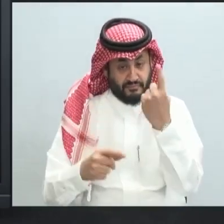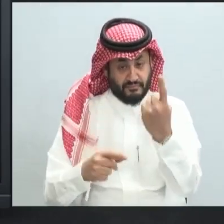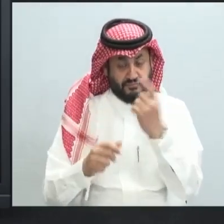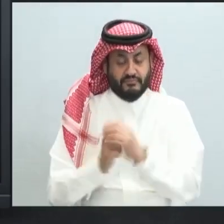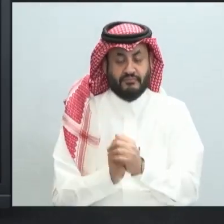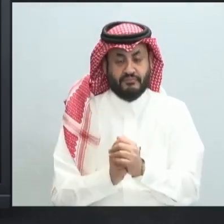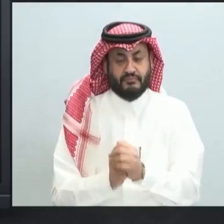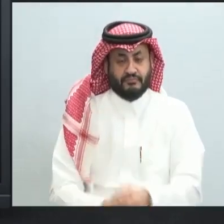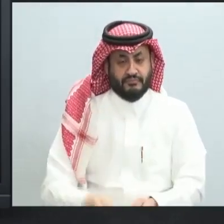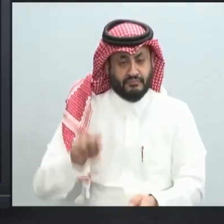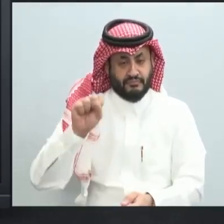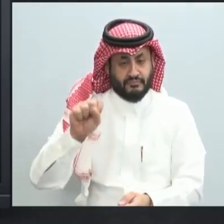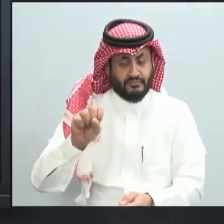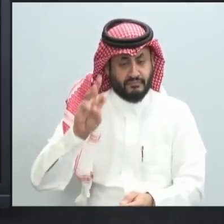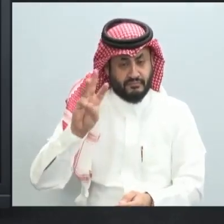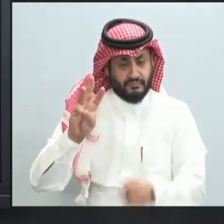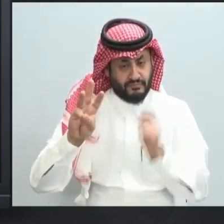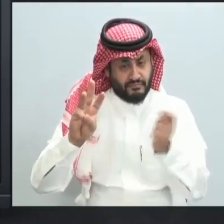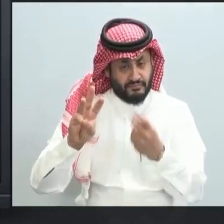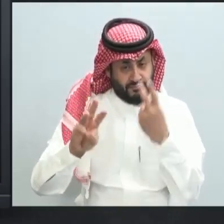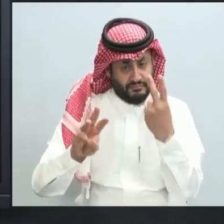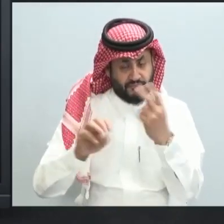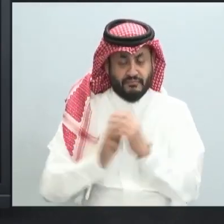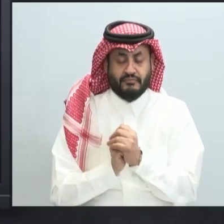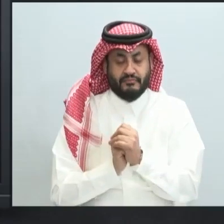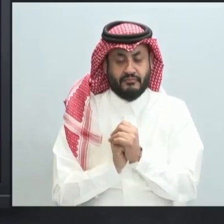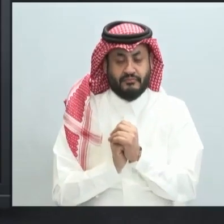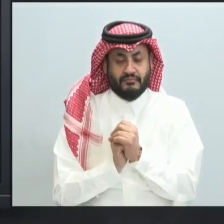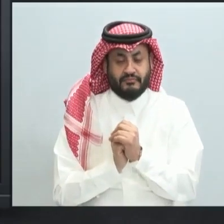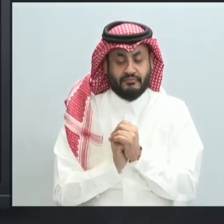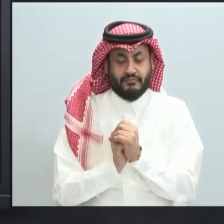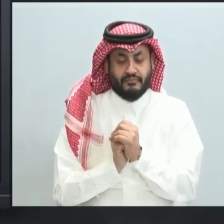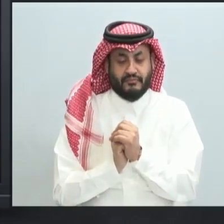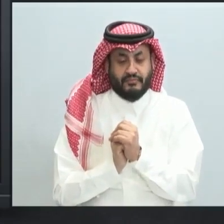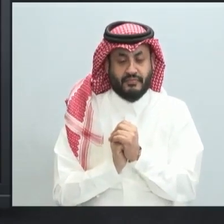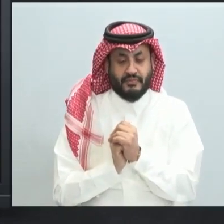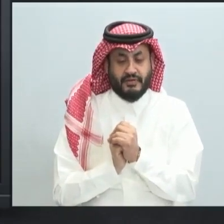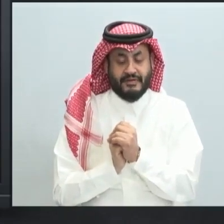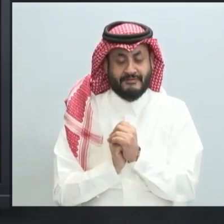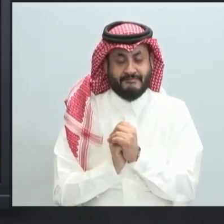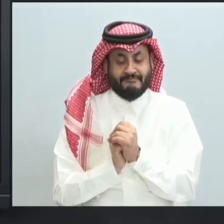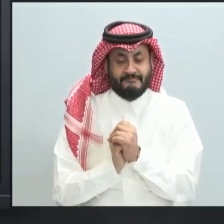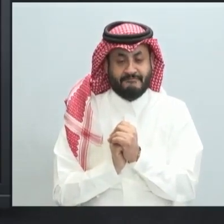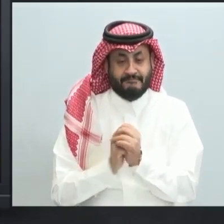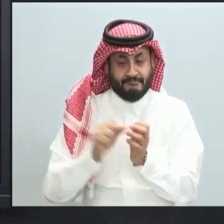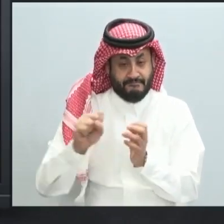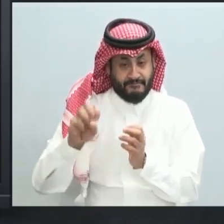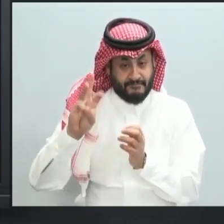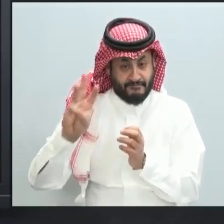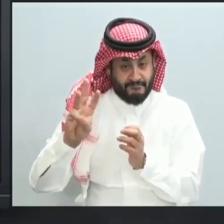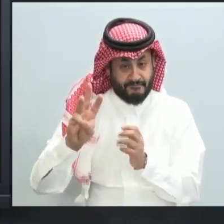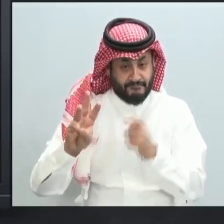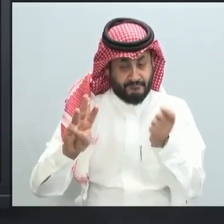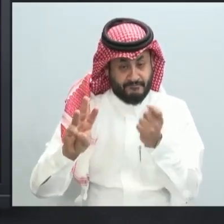to write number one on these words. And if they have the second sound, which is S and